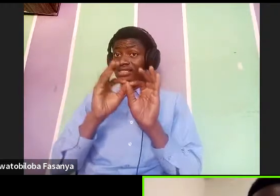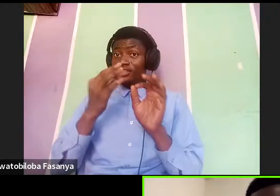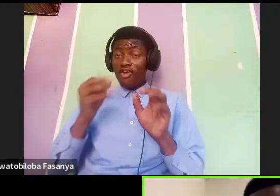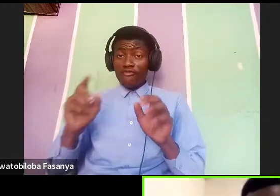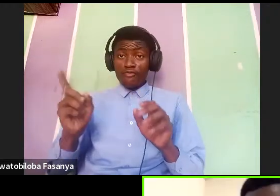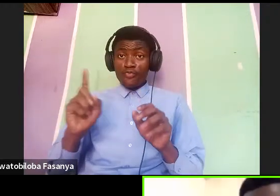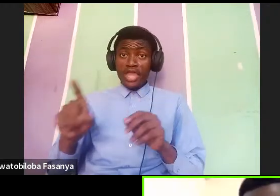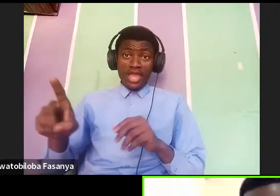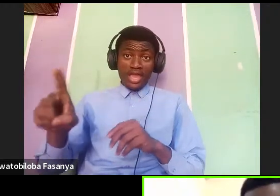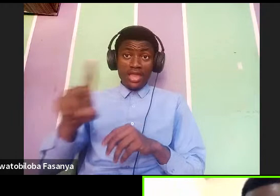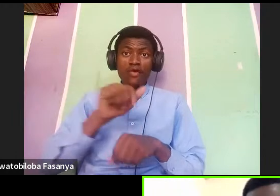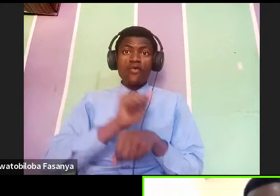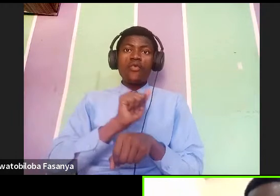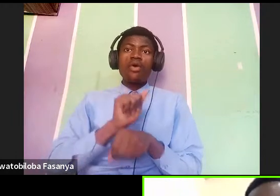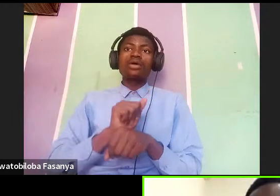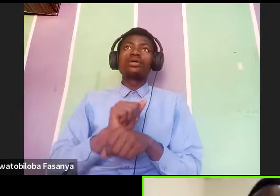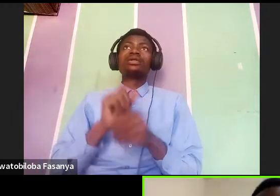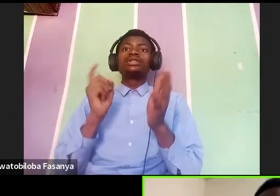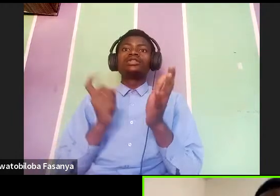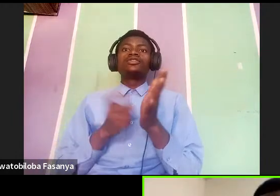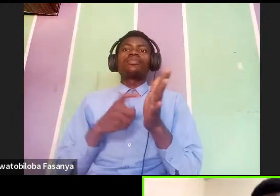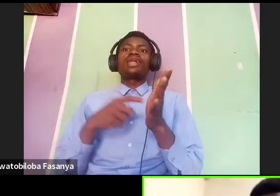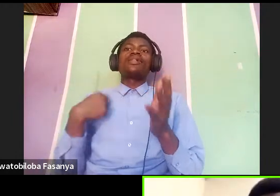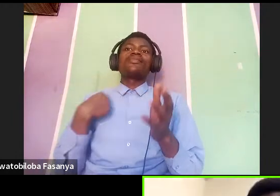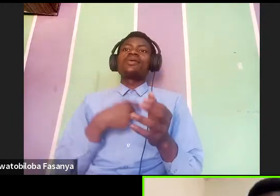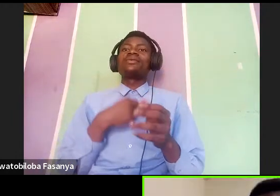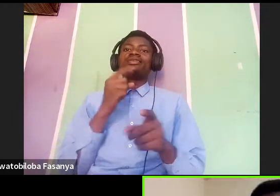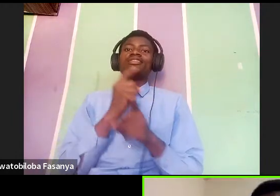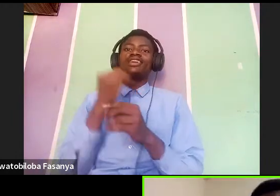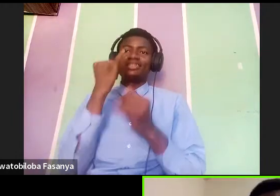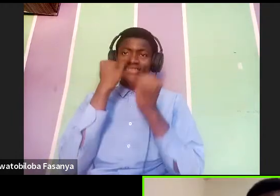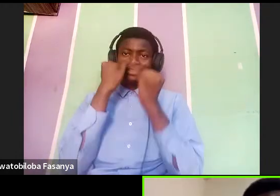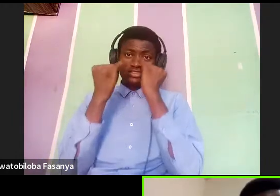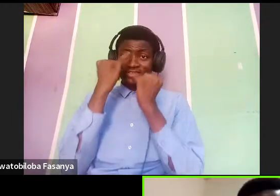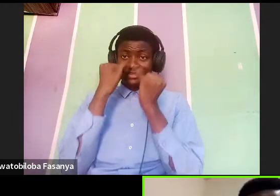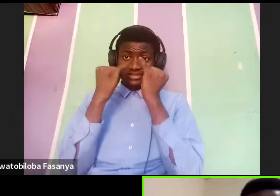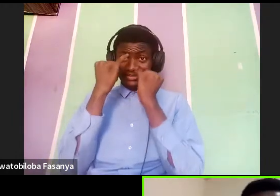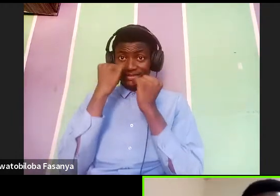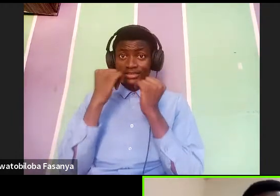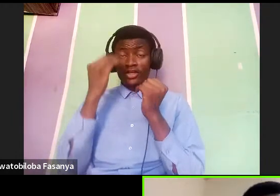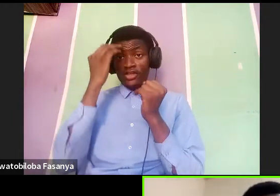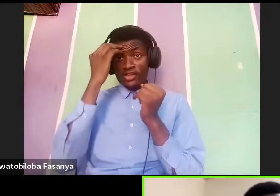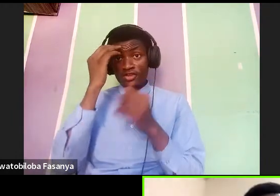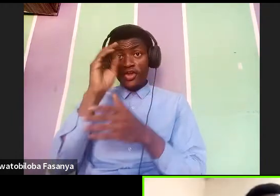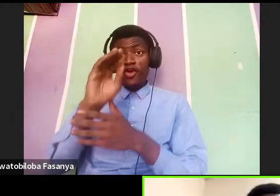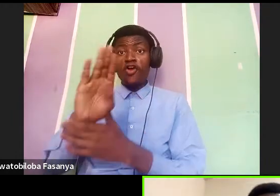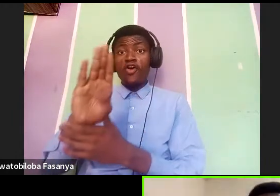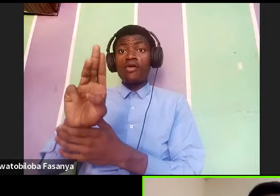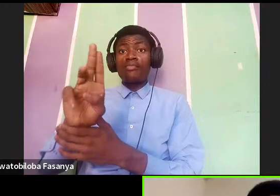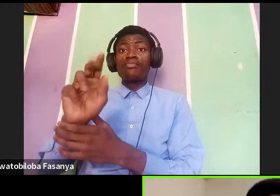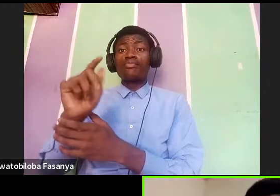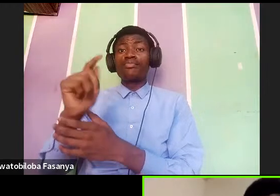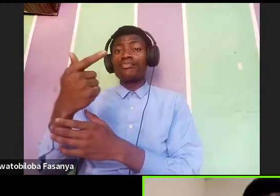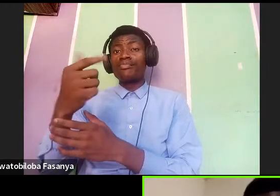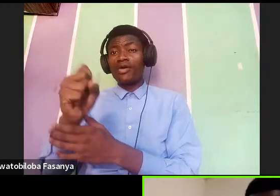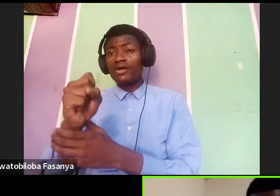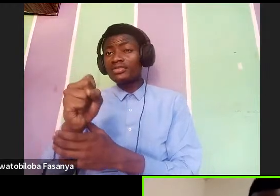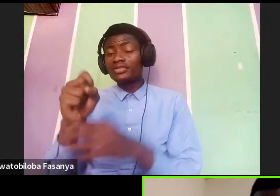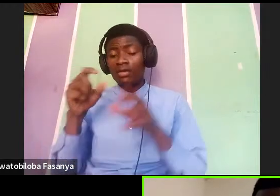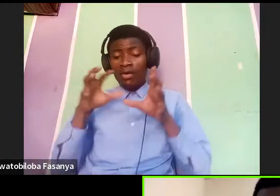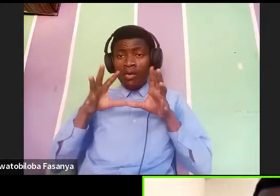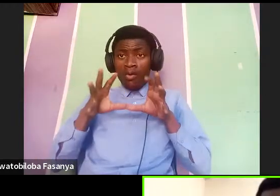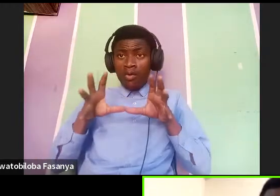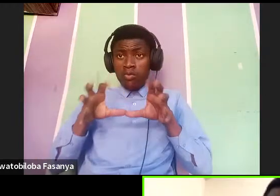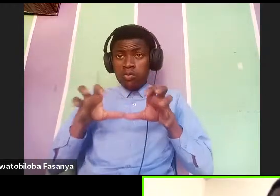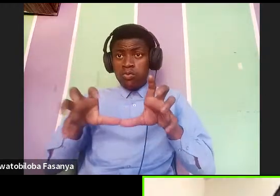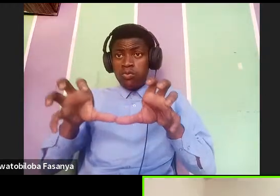Sometimes we used to joke about it to say the bugs, the bacteria or the viruses causing this diarrhea diseases in